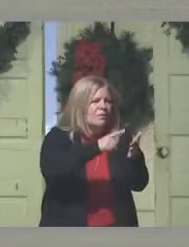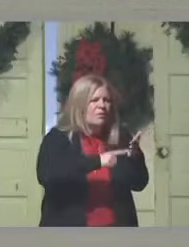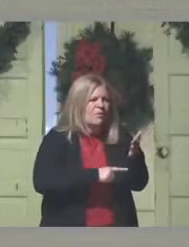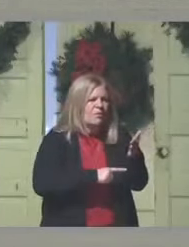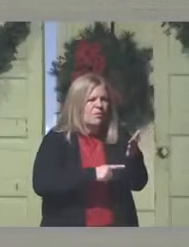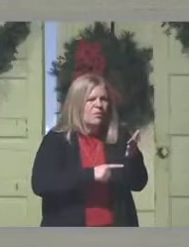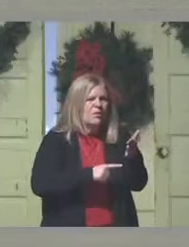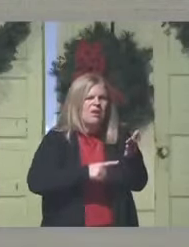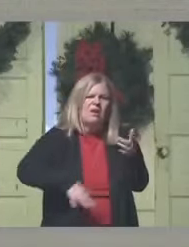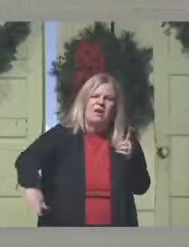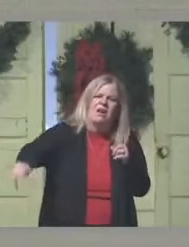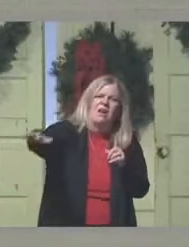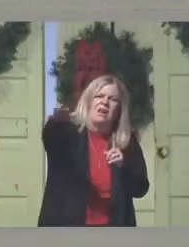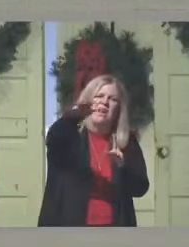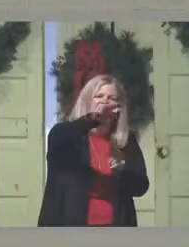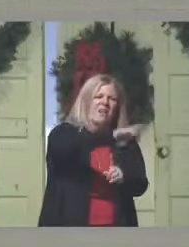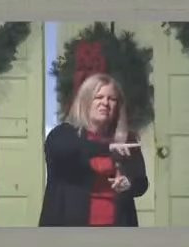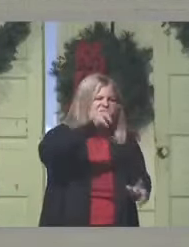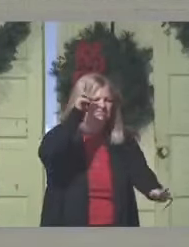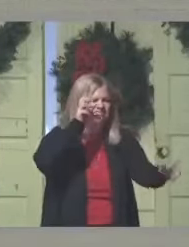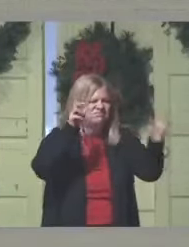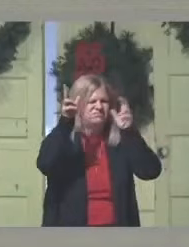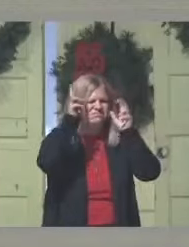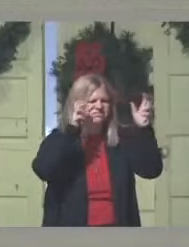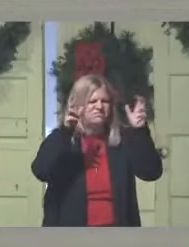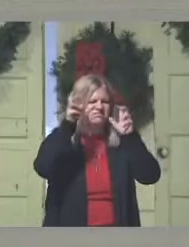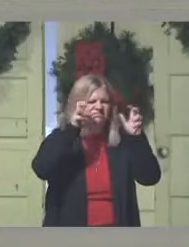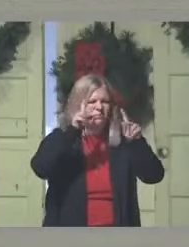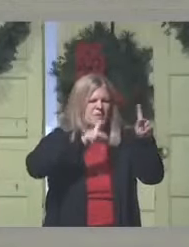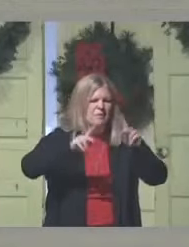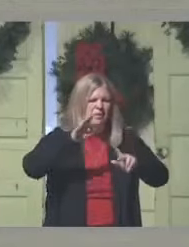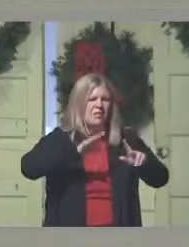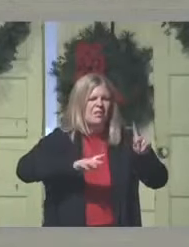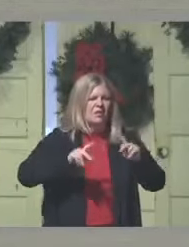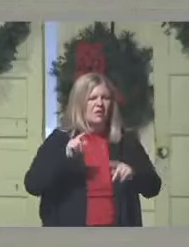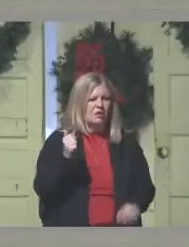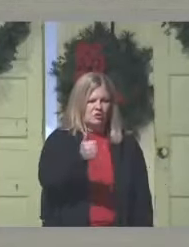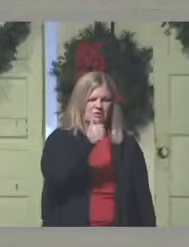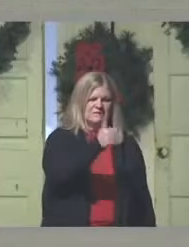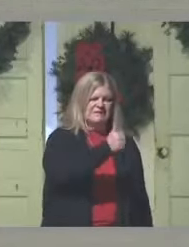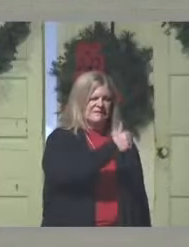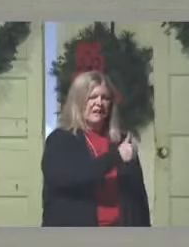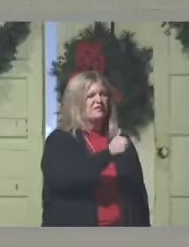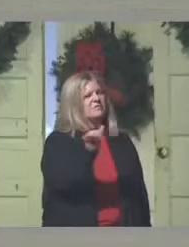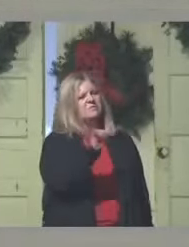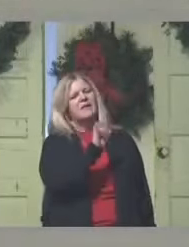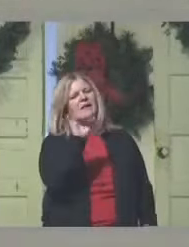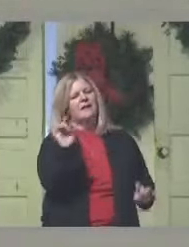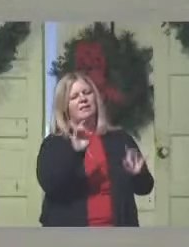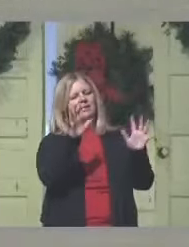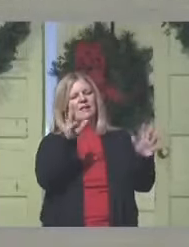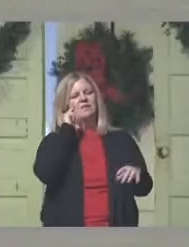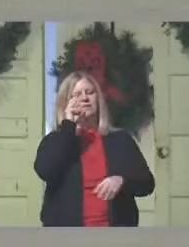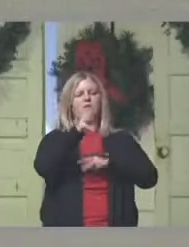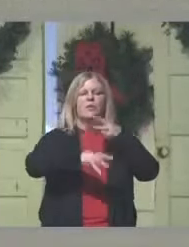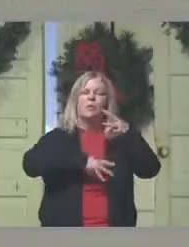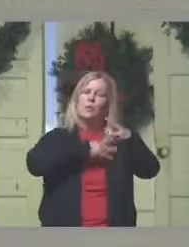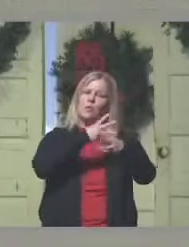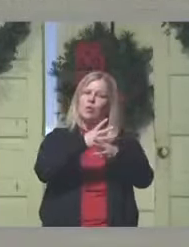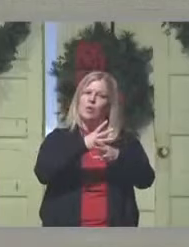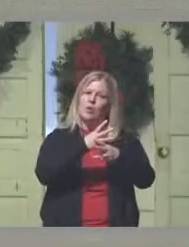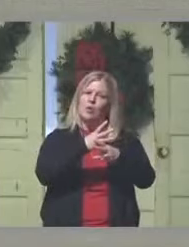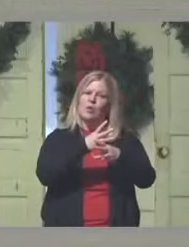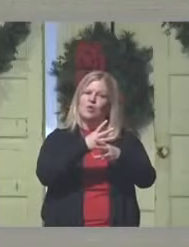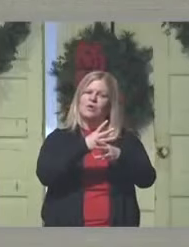a crooked and perverse generation, among whom you appear as lights in the world, holding forth to